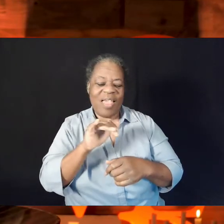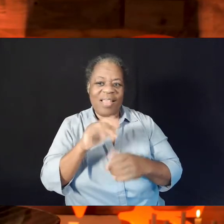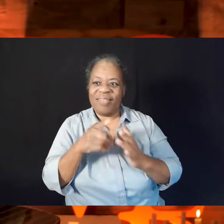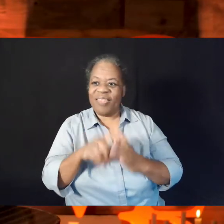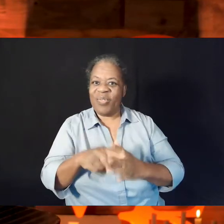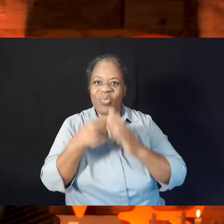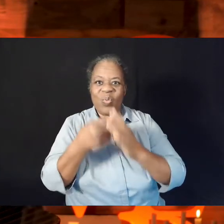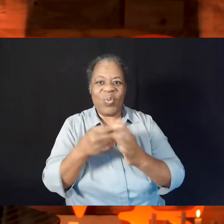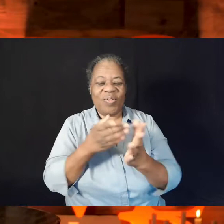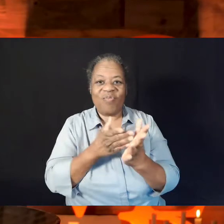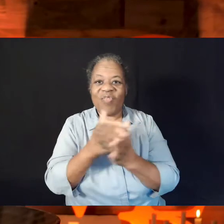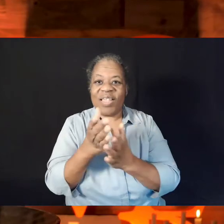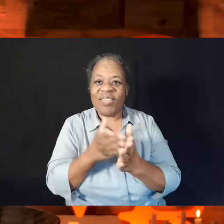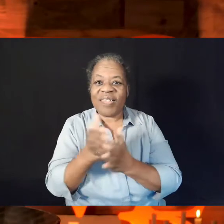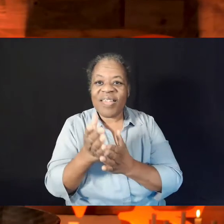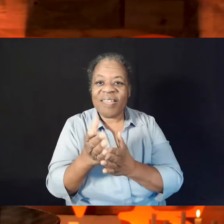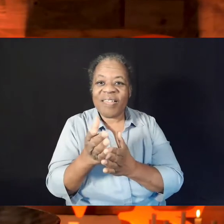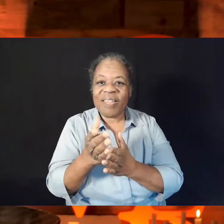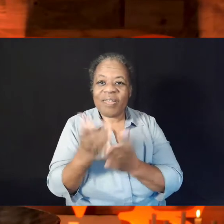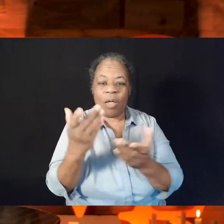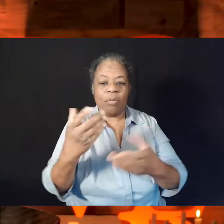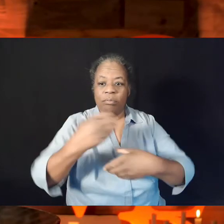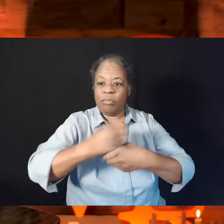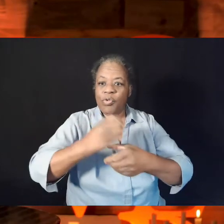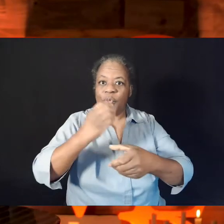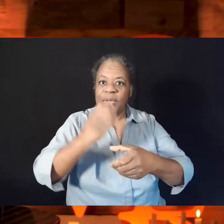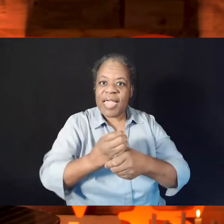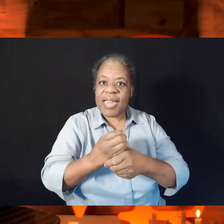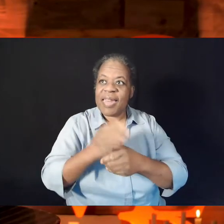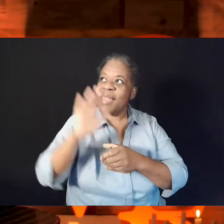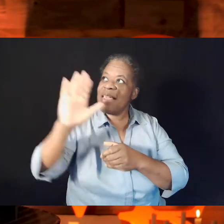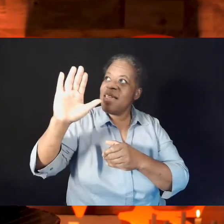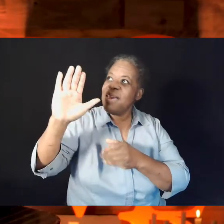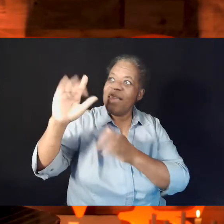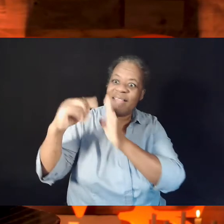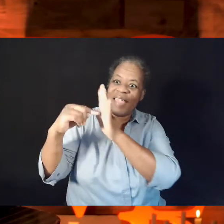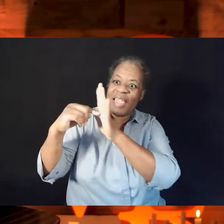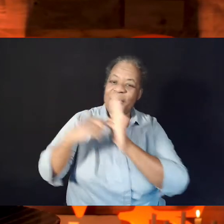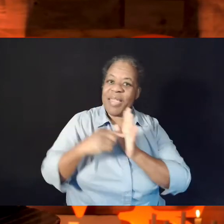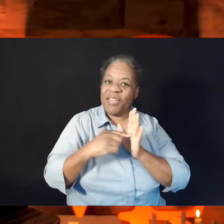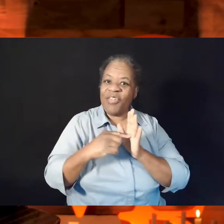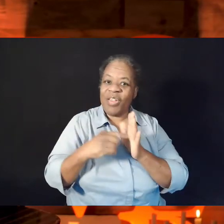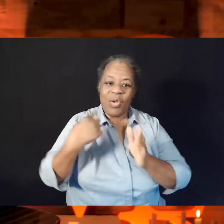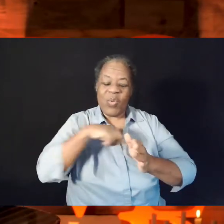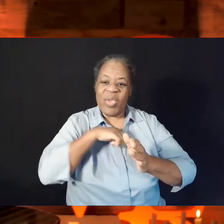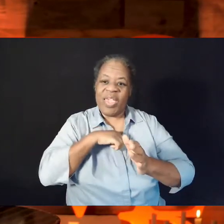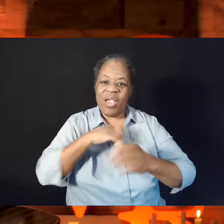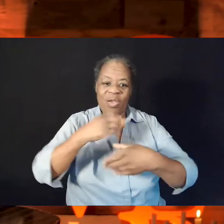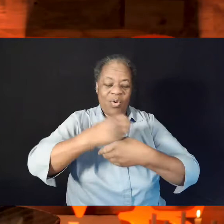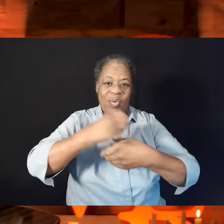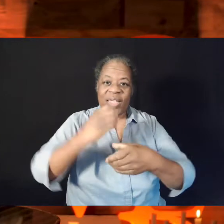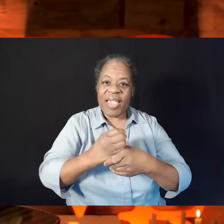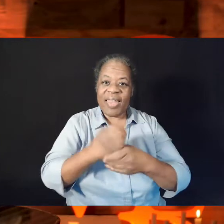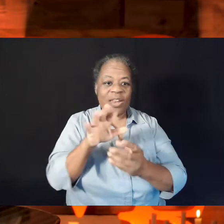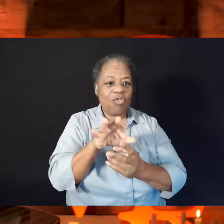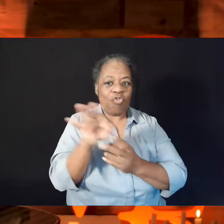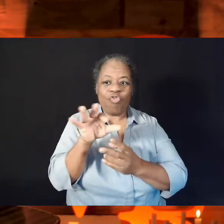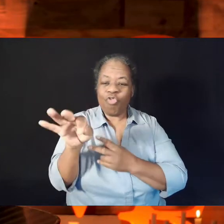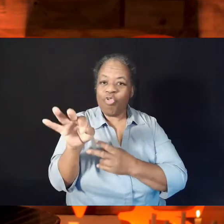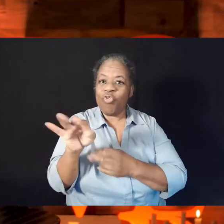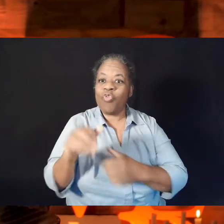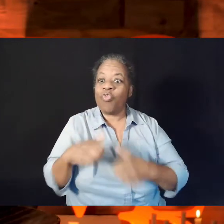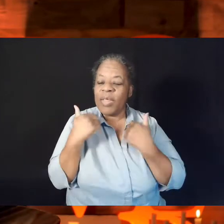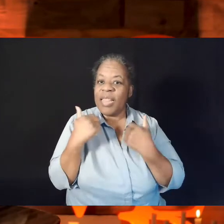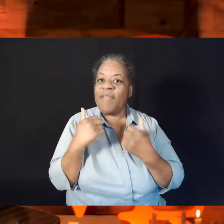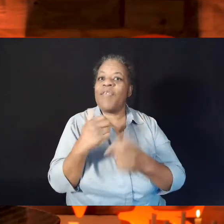righteousness. So being created in the image of God, we've been created with the ability to choose to live rightly. In